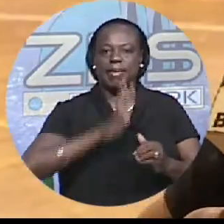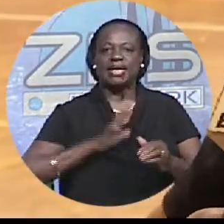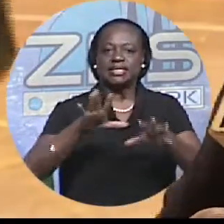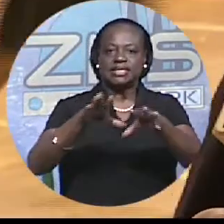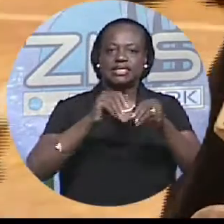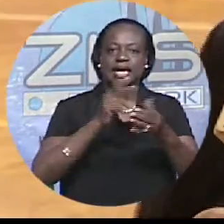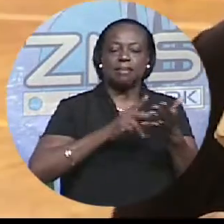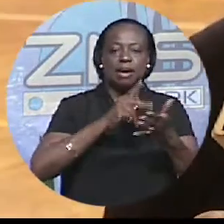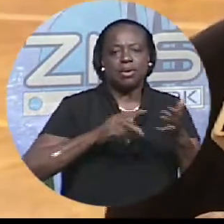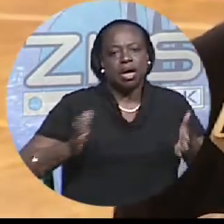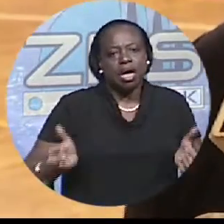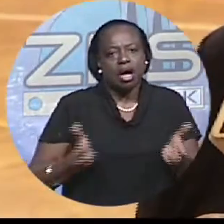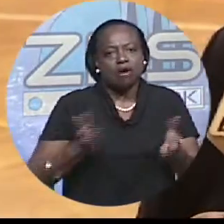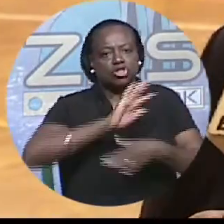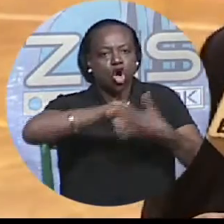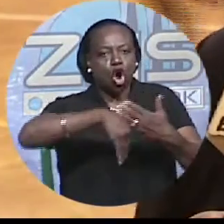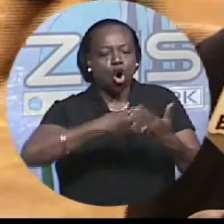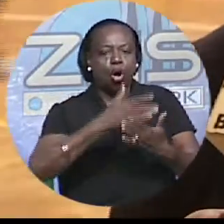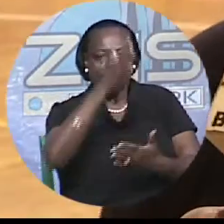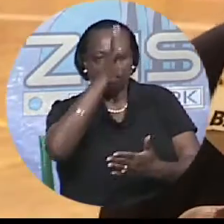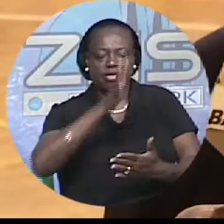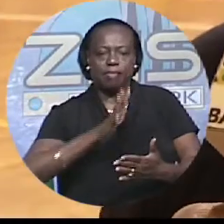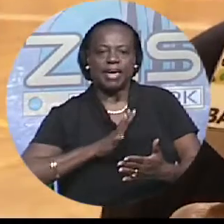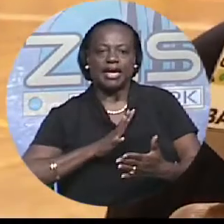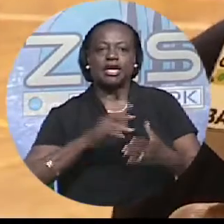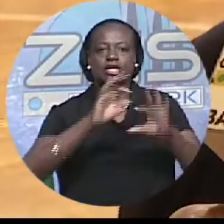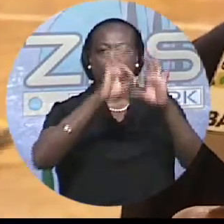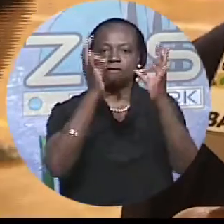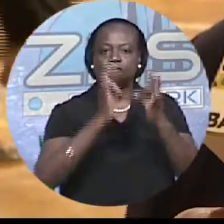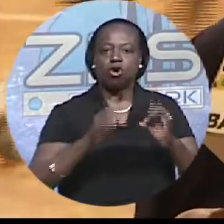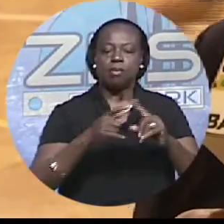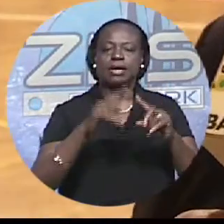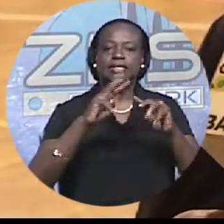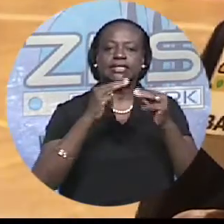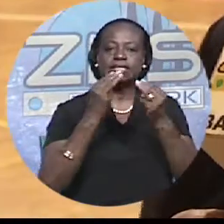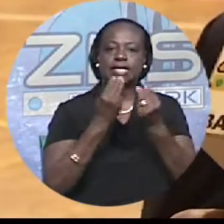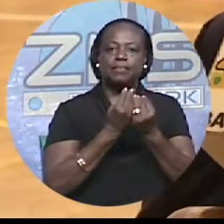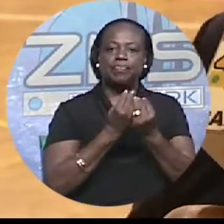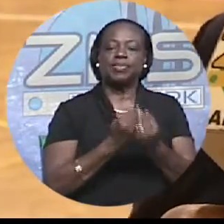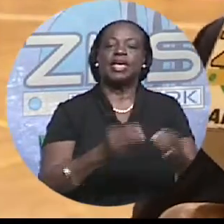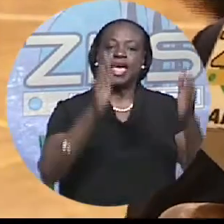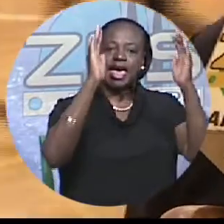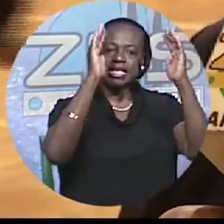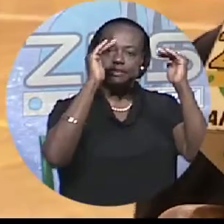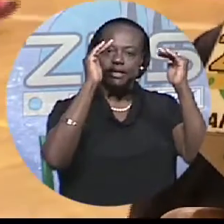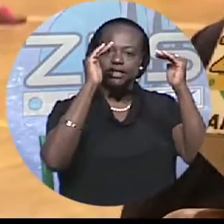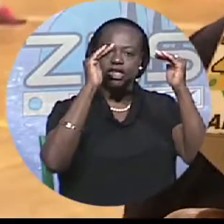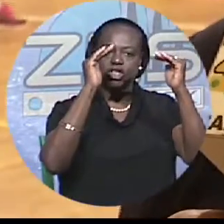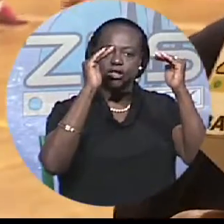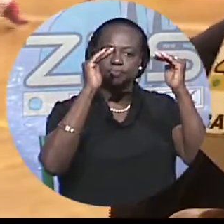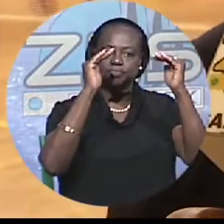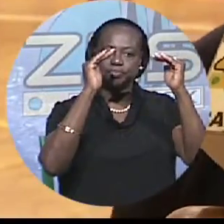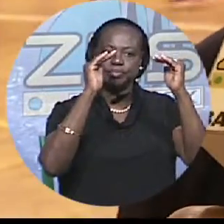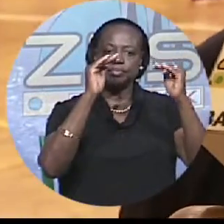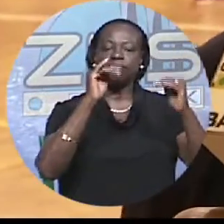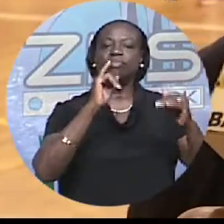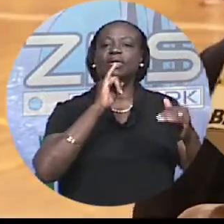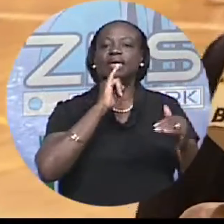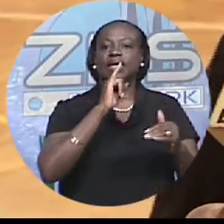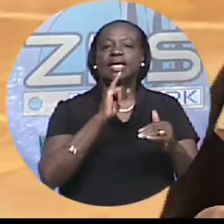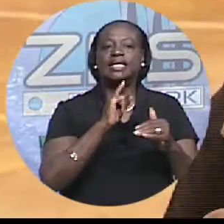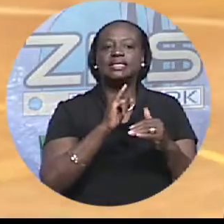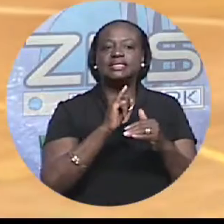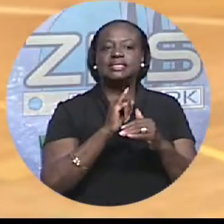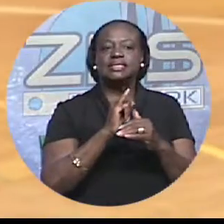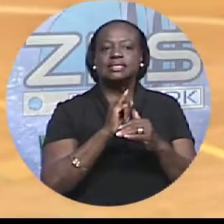play recreational volleyball to form themselves into a team. Our expectations is to have a good league and to promote the sport of volleyball as we usually do,